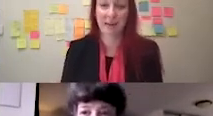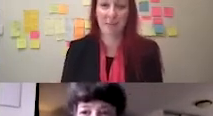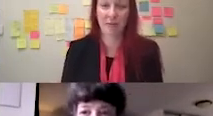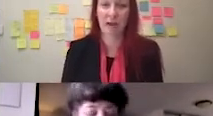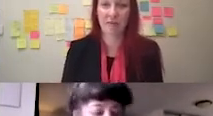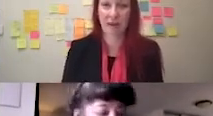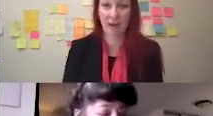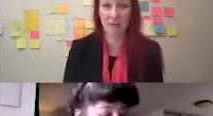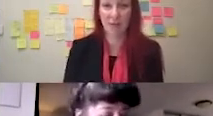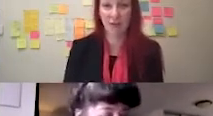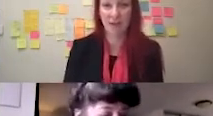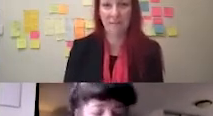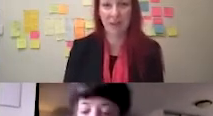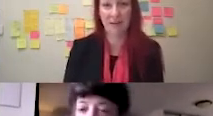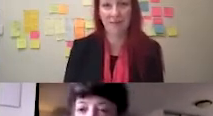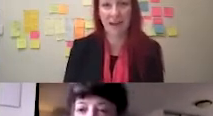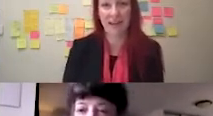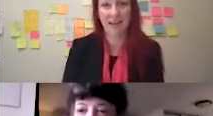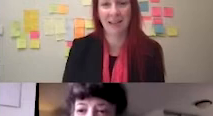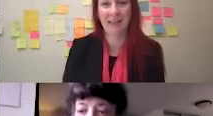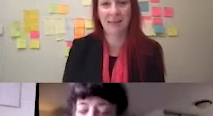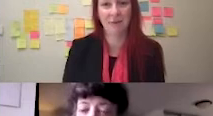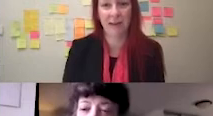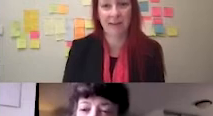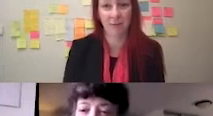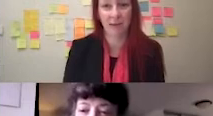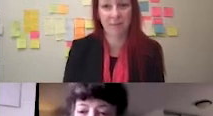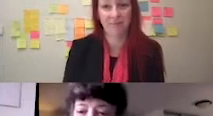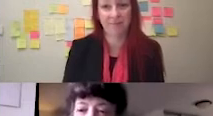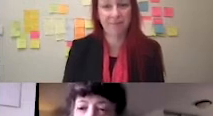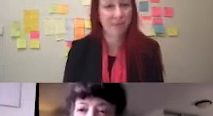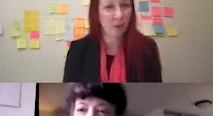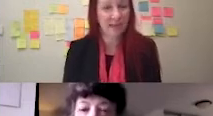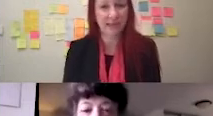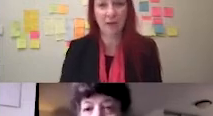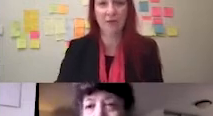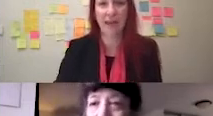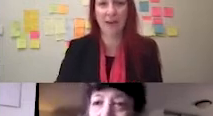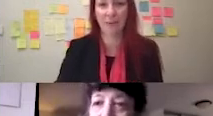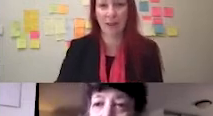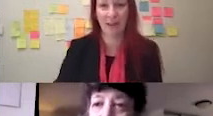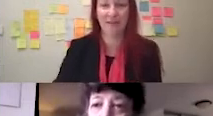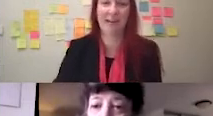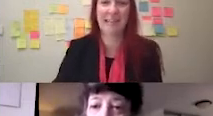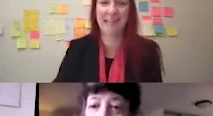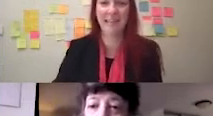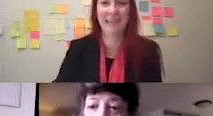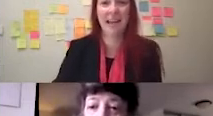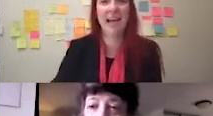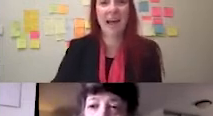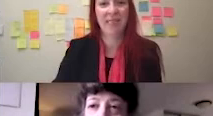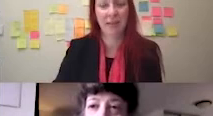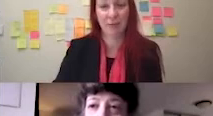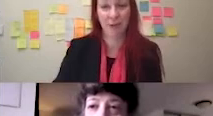beautiful example of being able to do that and inviting a collective voice as well. We think self-care is worthy of our